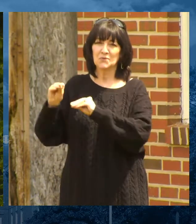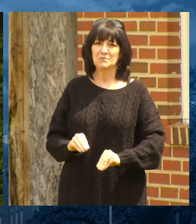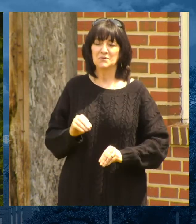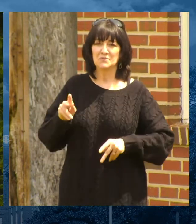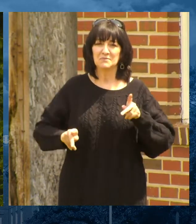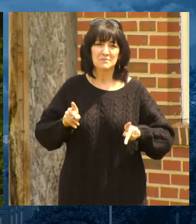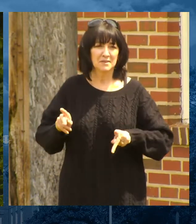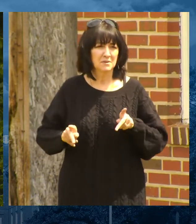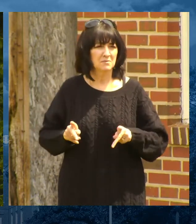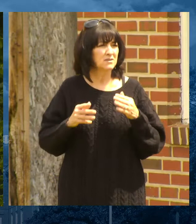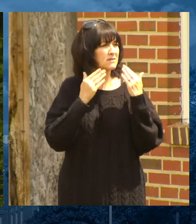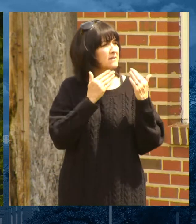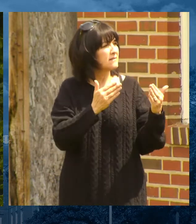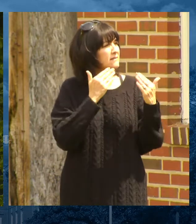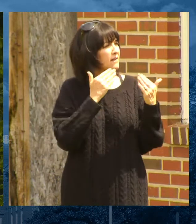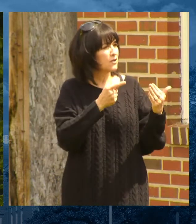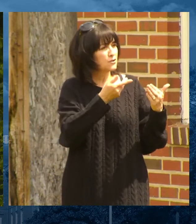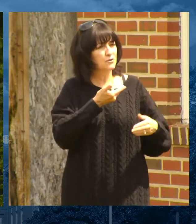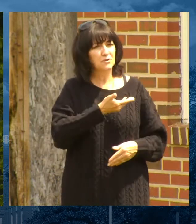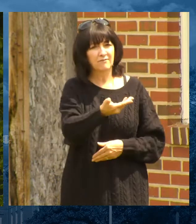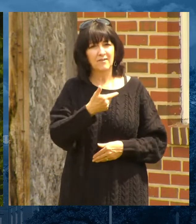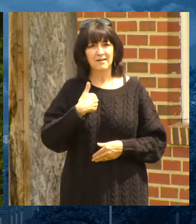Thank you for inviting me to speak today.